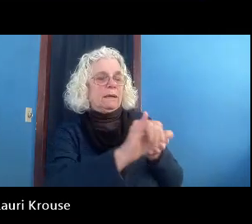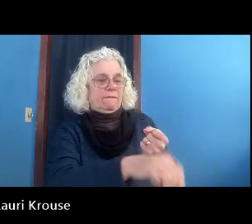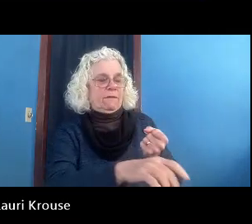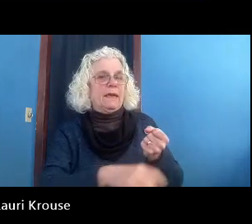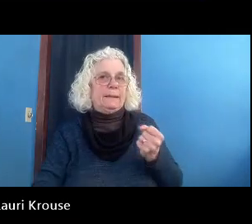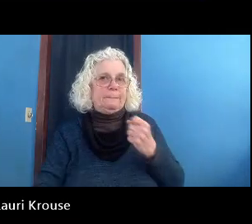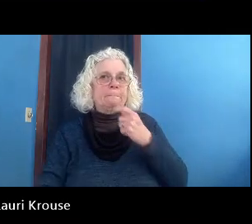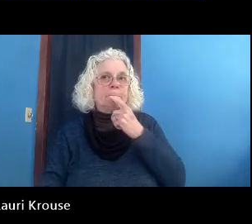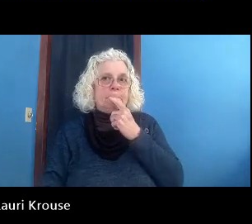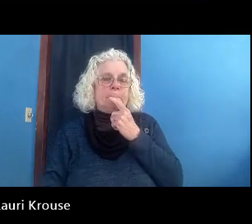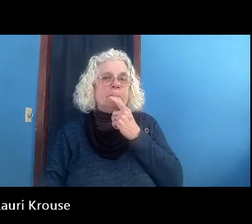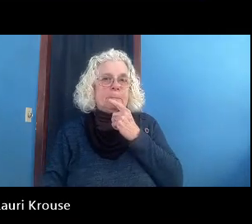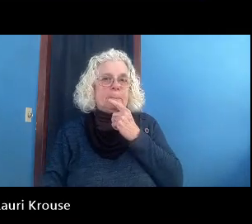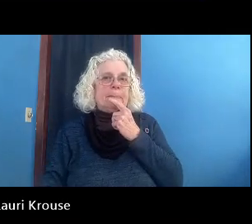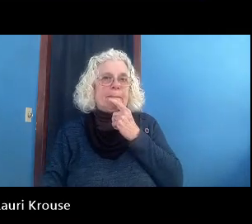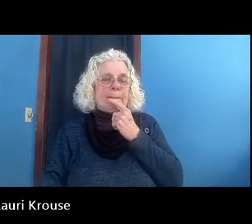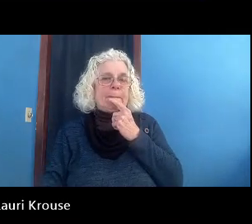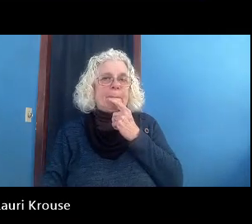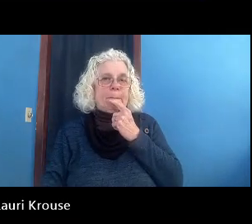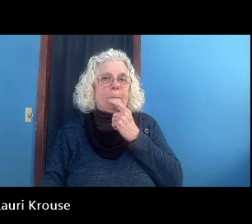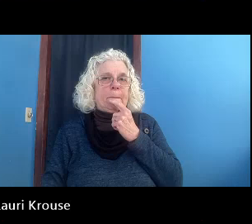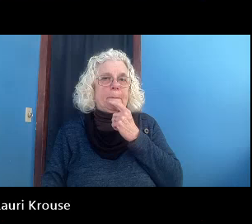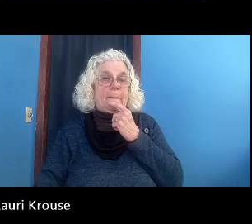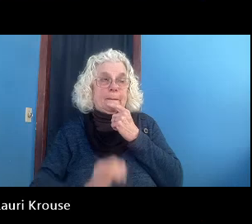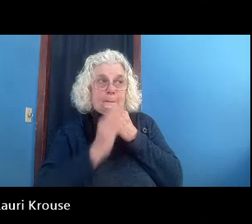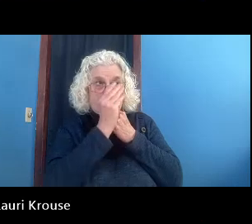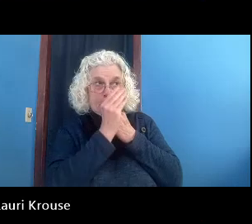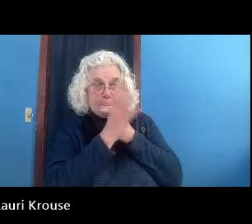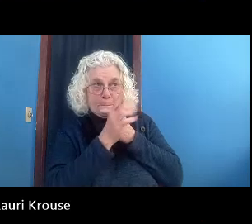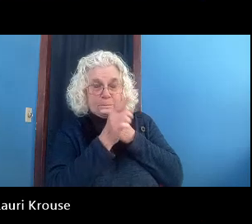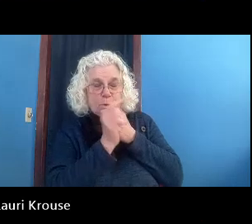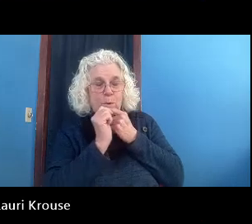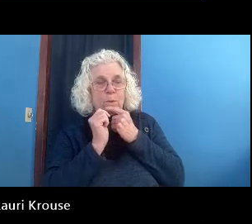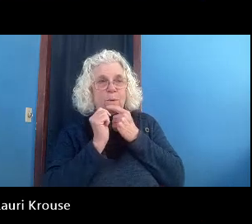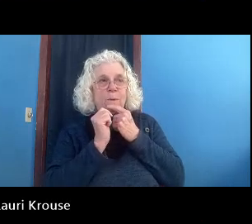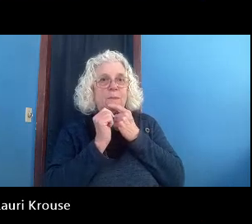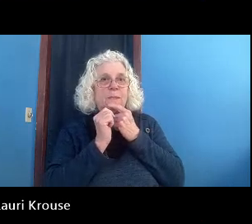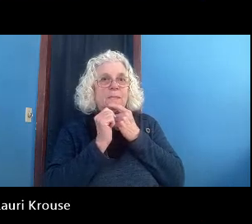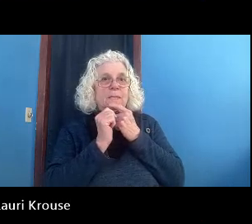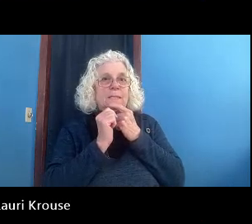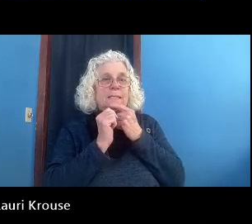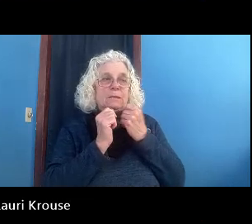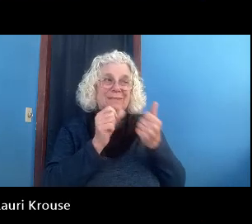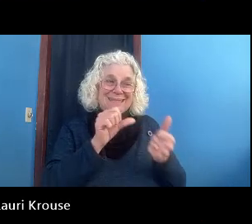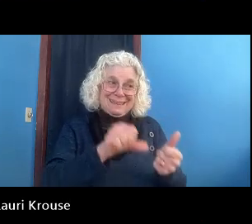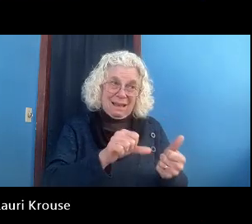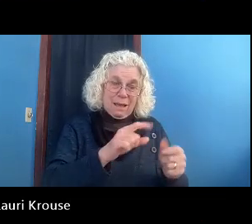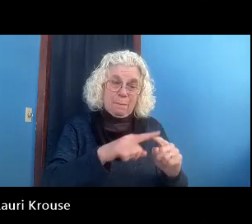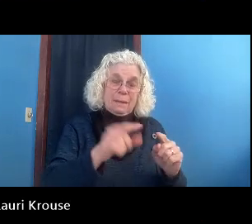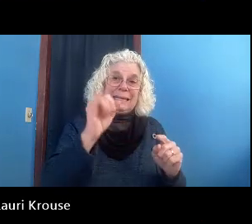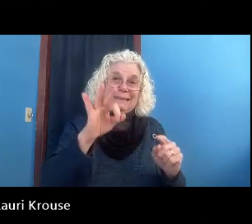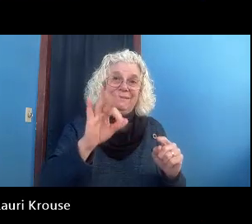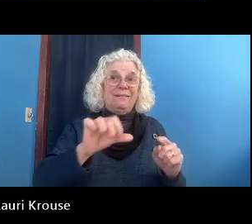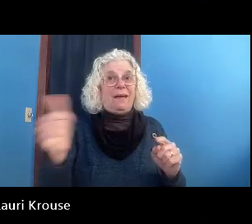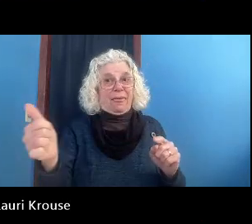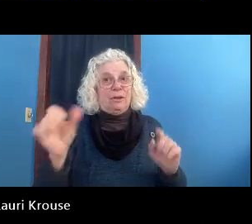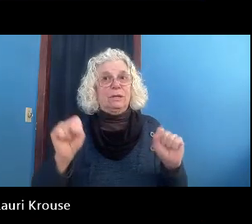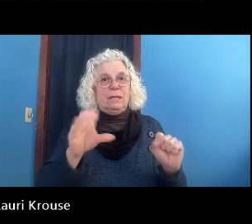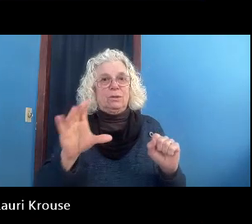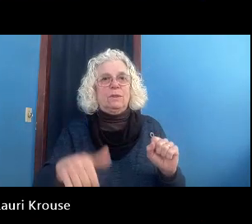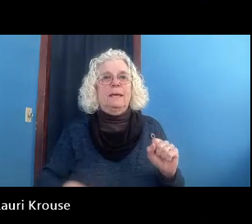for, right? So we were very clear with them when we sent them the denial letter. But also another